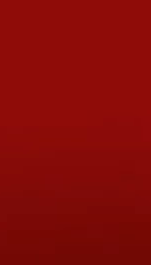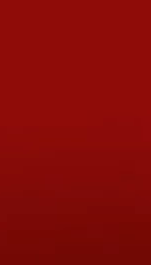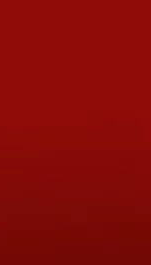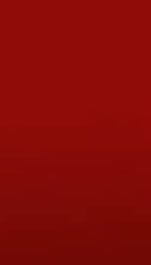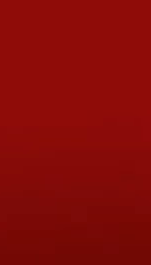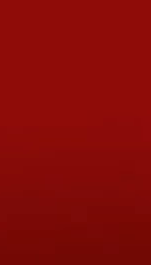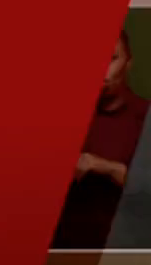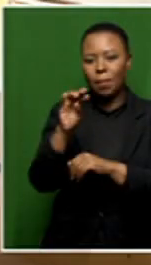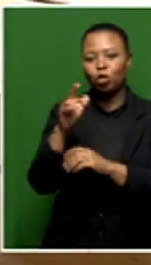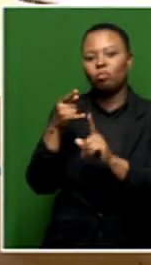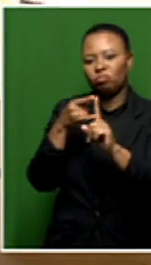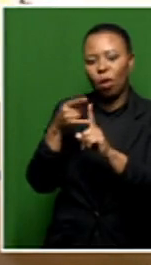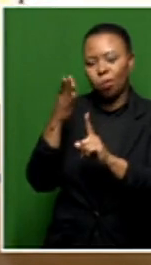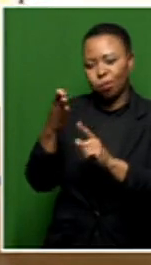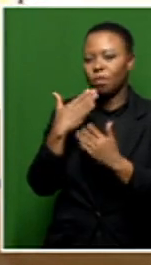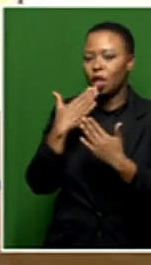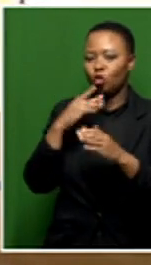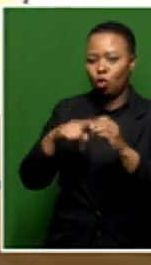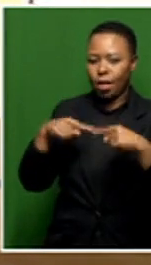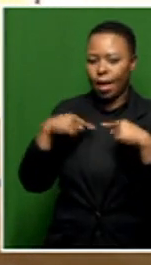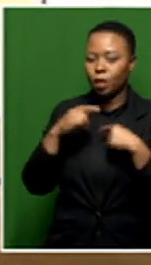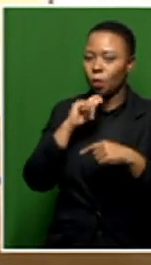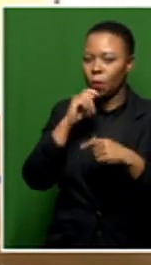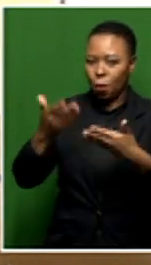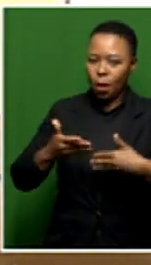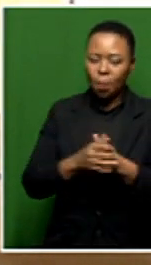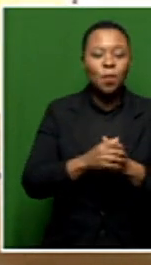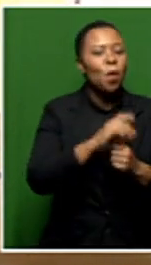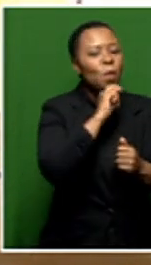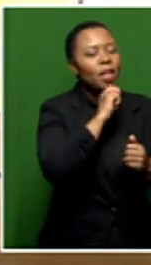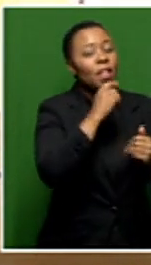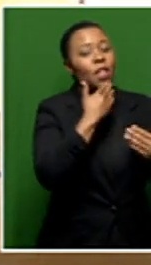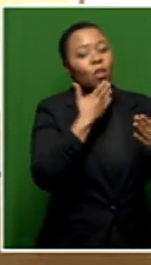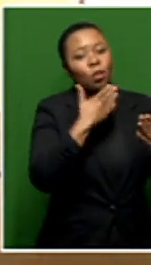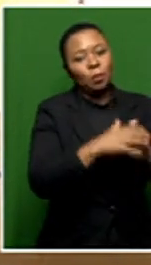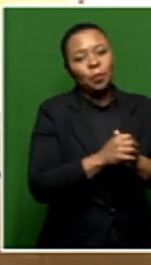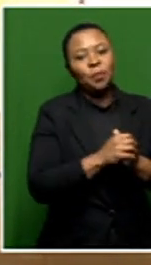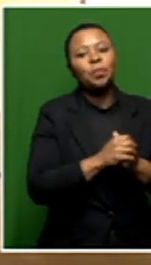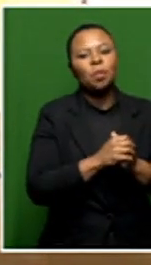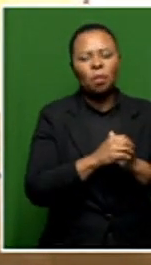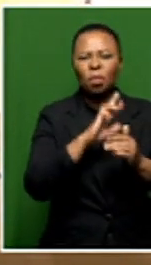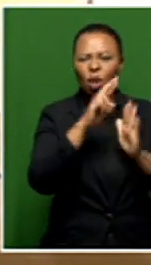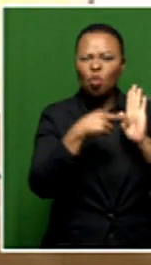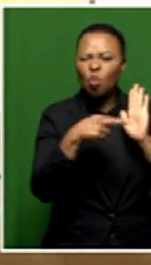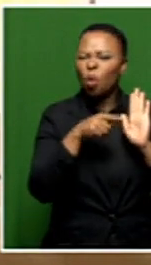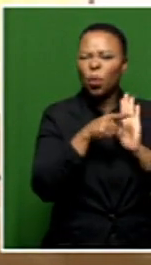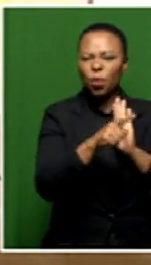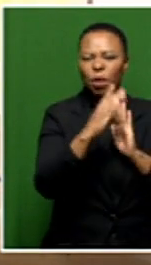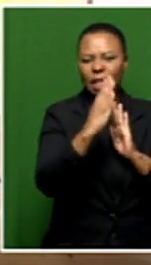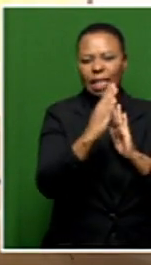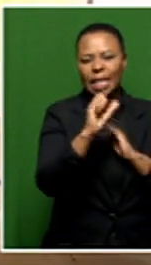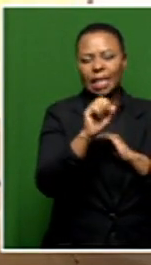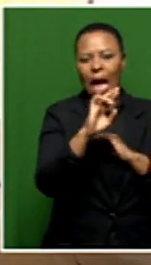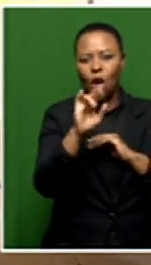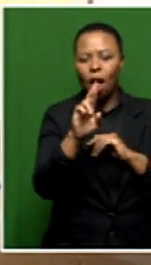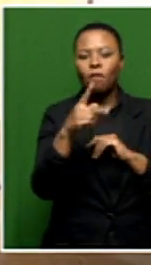Dr. Cingo, very good morning to you. Thank you so much for joining us. Welcome. Good morning. Thank you for having me. First of all, let's talk about the role that the CSIR will be playing in the upcoming